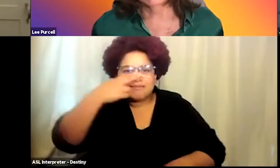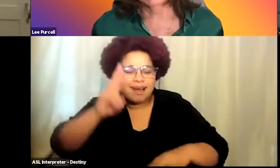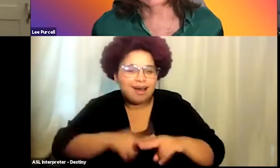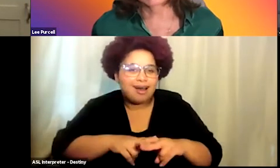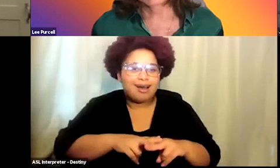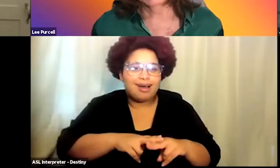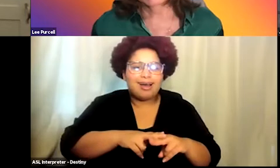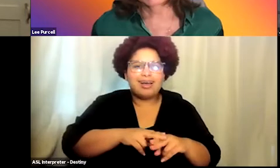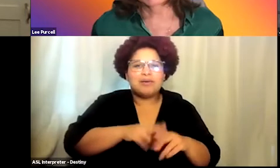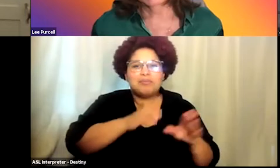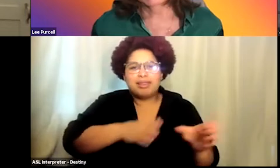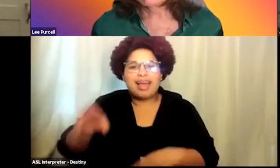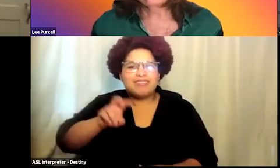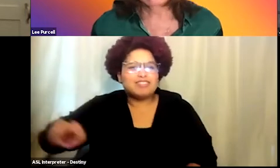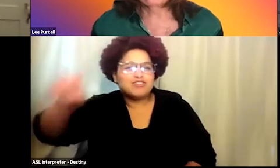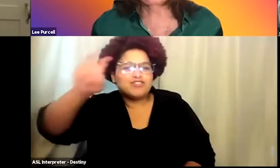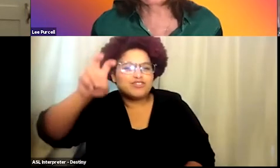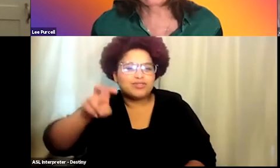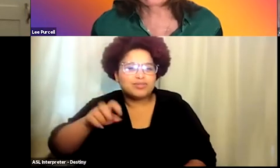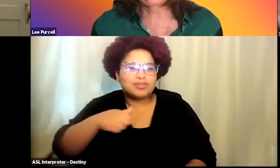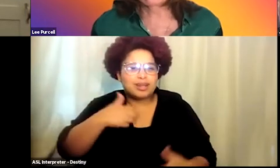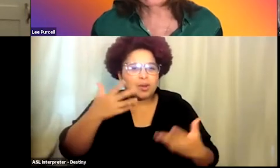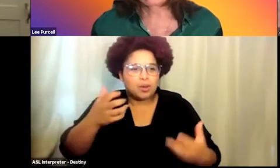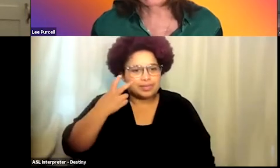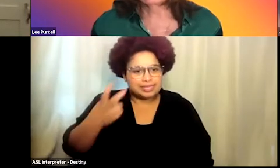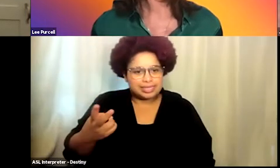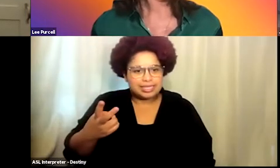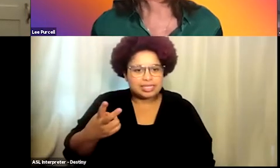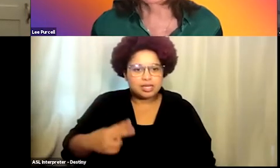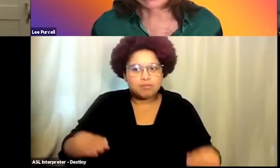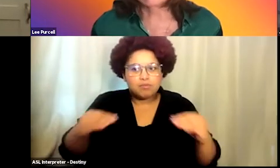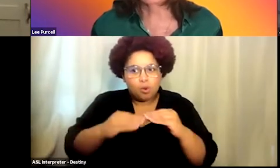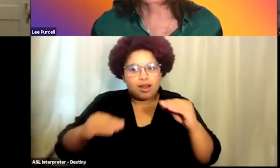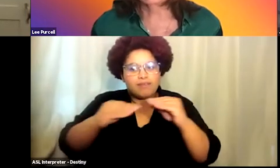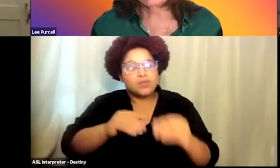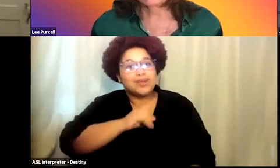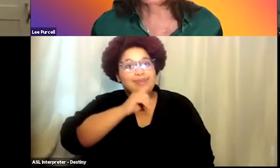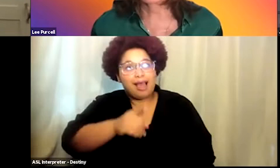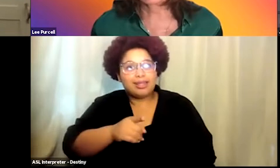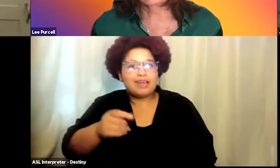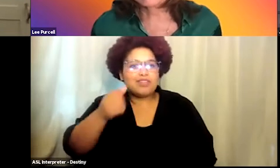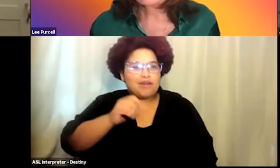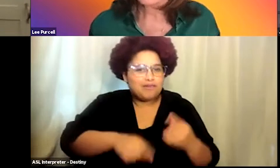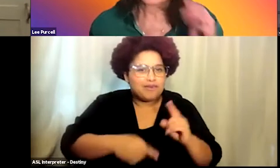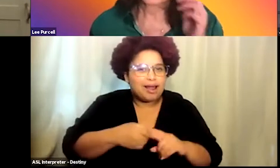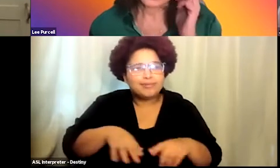plan adventures. And I would like to see more of the reality of the